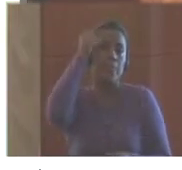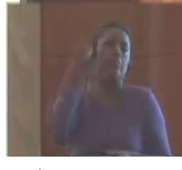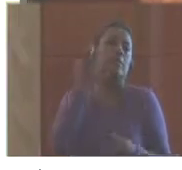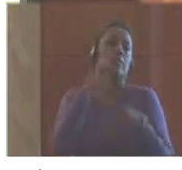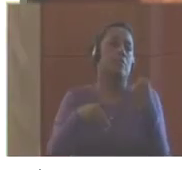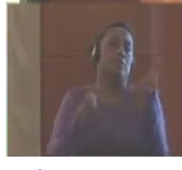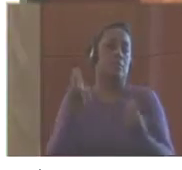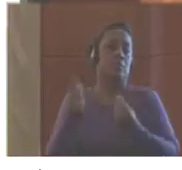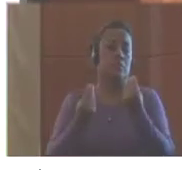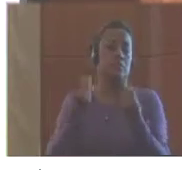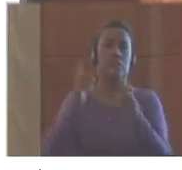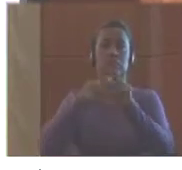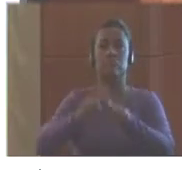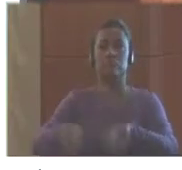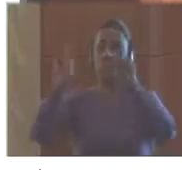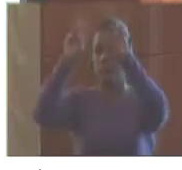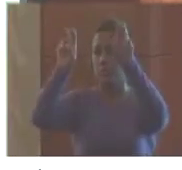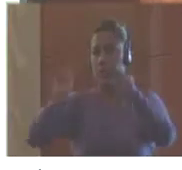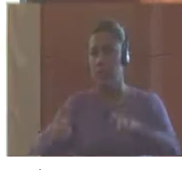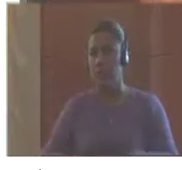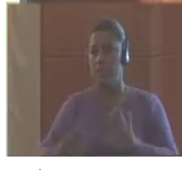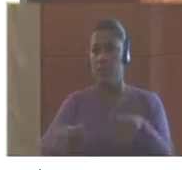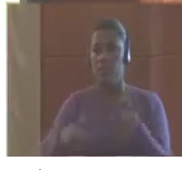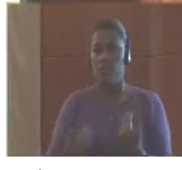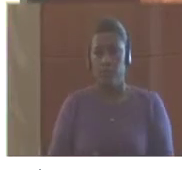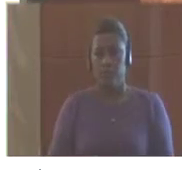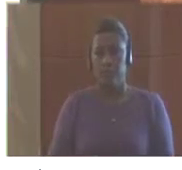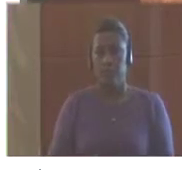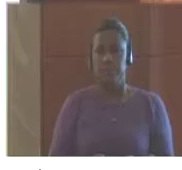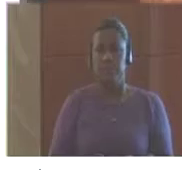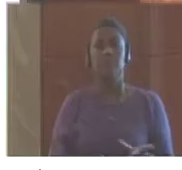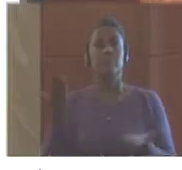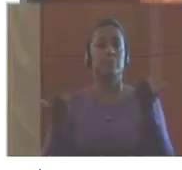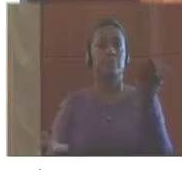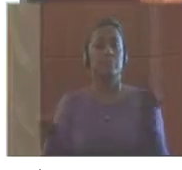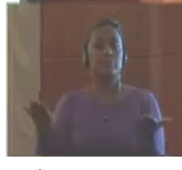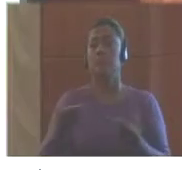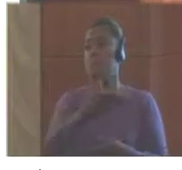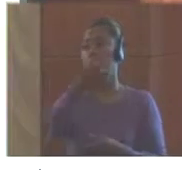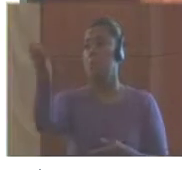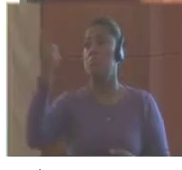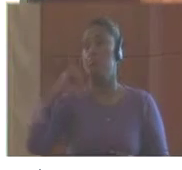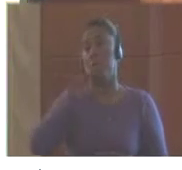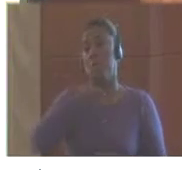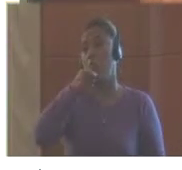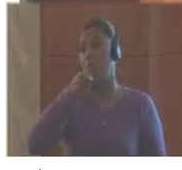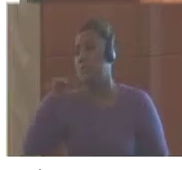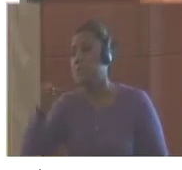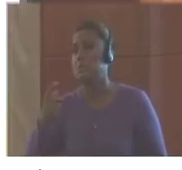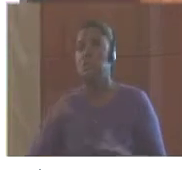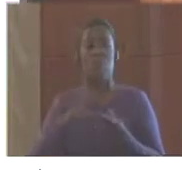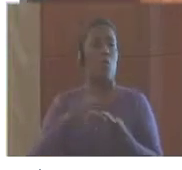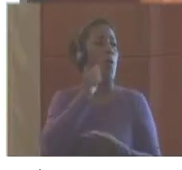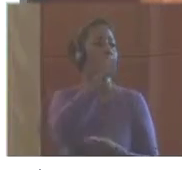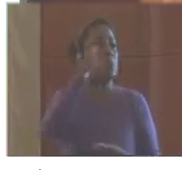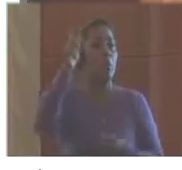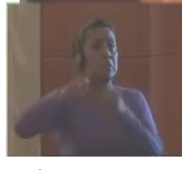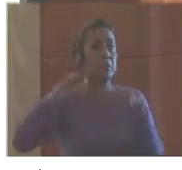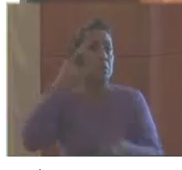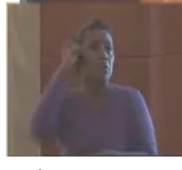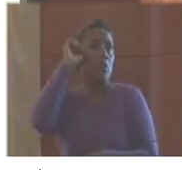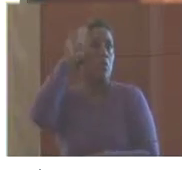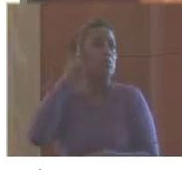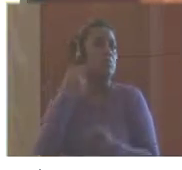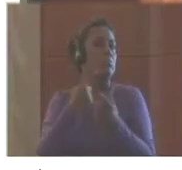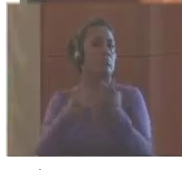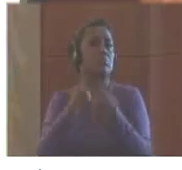are capable of generating indicators and measurements, then of course maybe generating